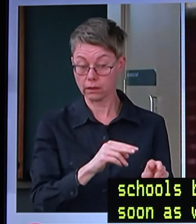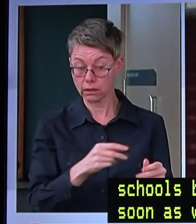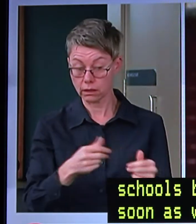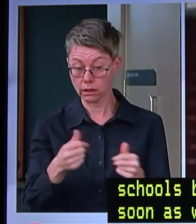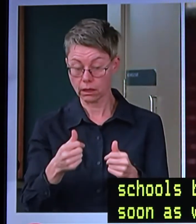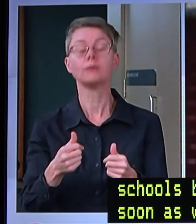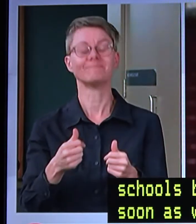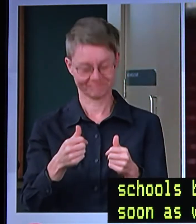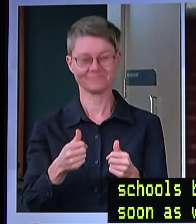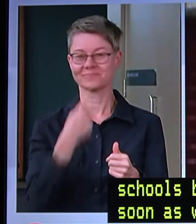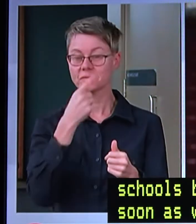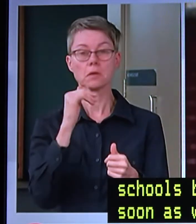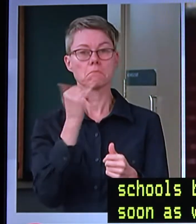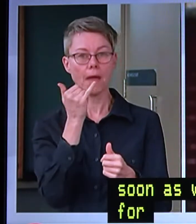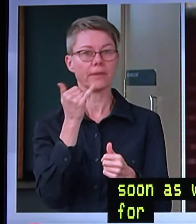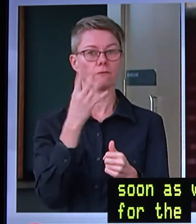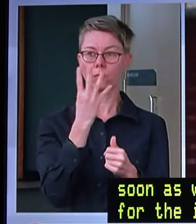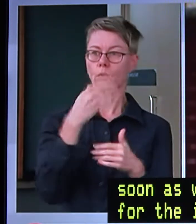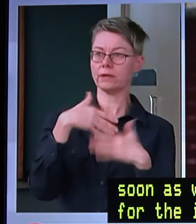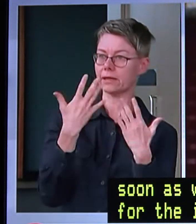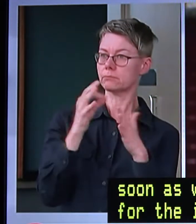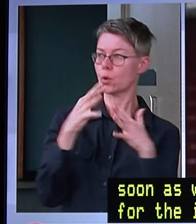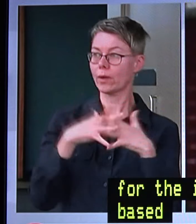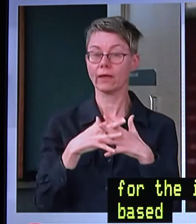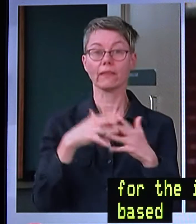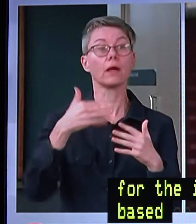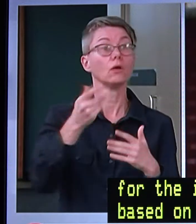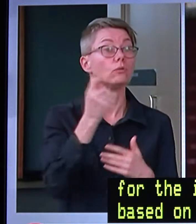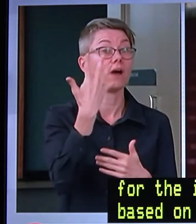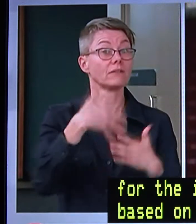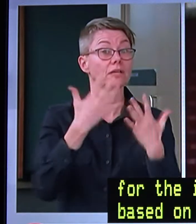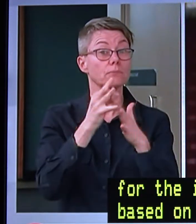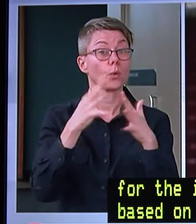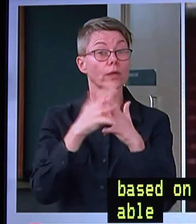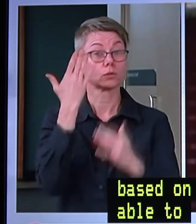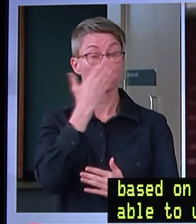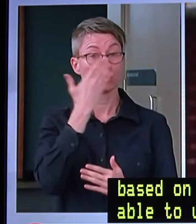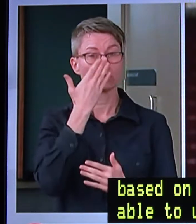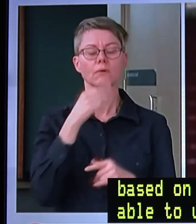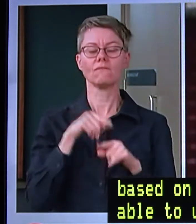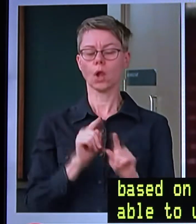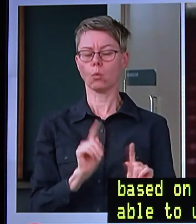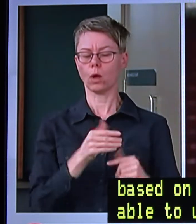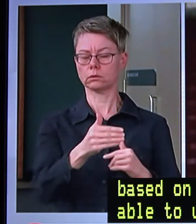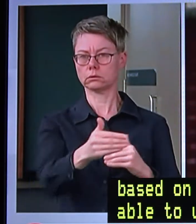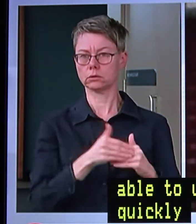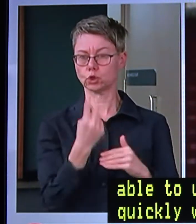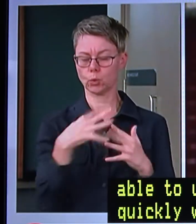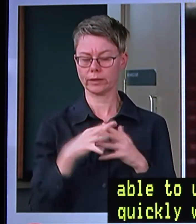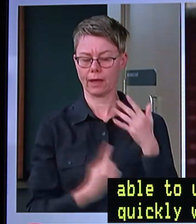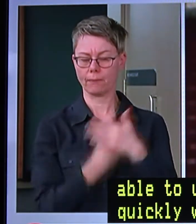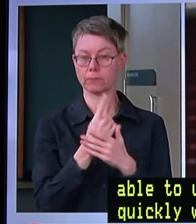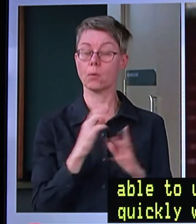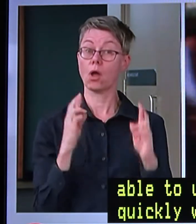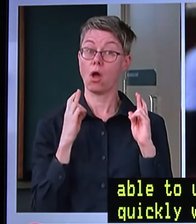then based on those results we'll be able to update the community on how quickly we can have full-time attendance. Again, that will be based on how things go, but